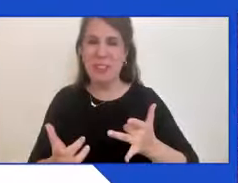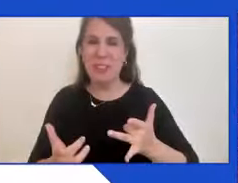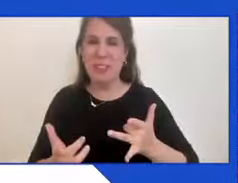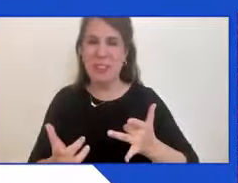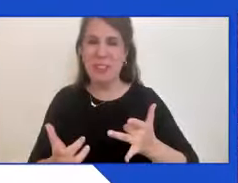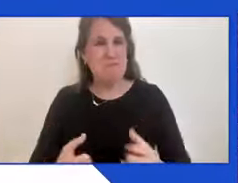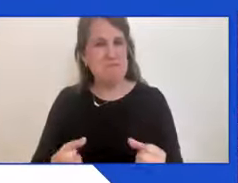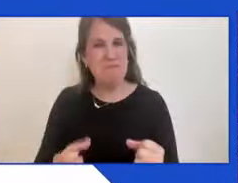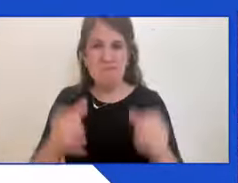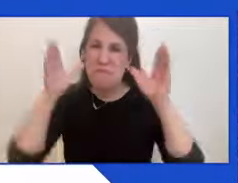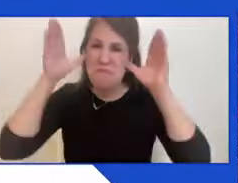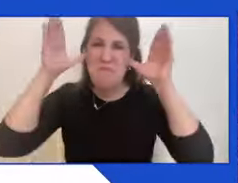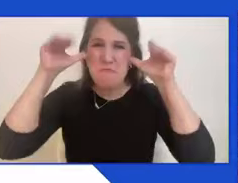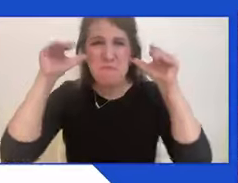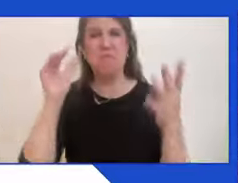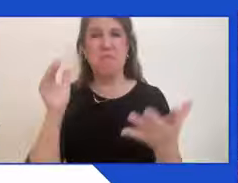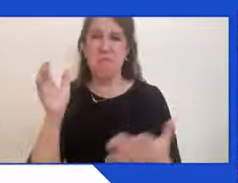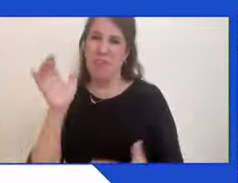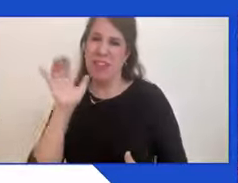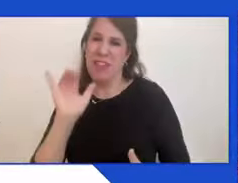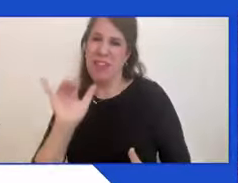Resilience is what marks our legacy.